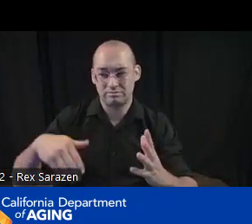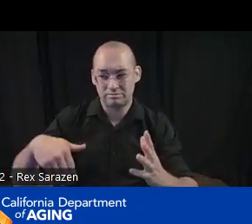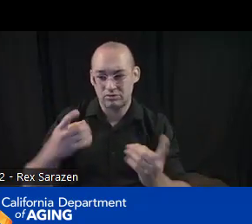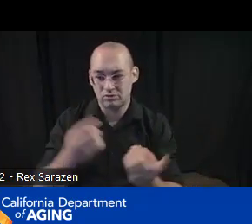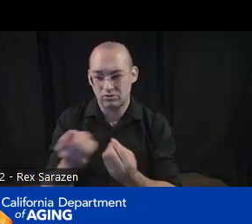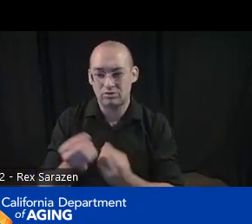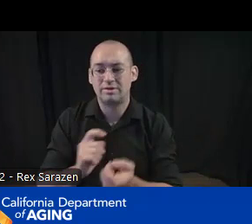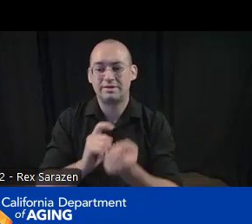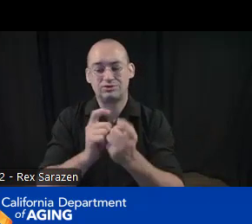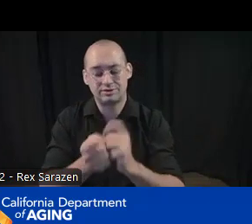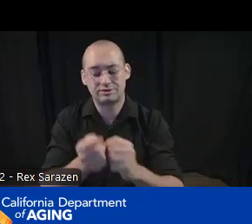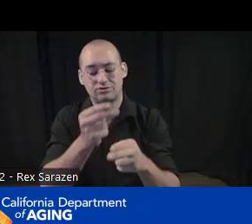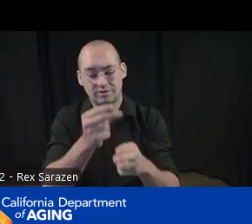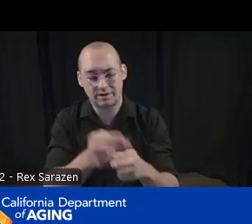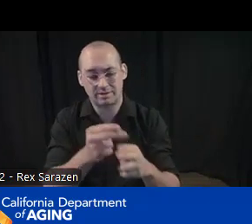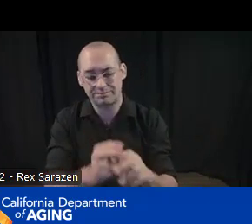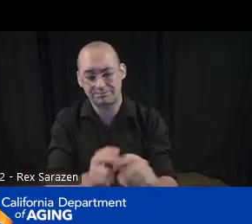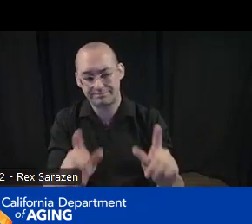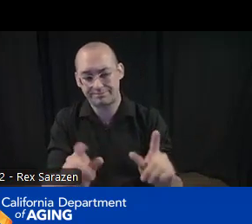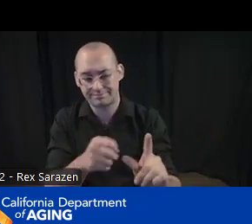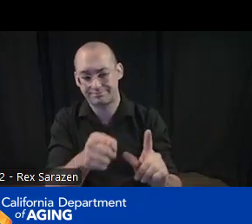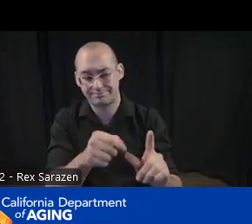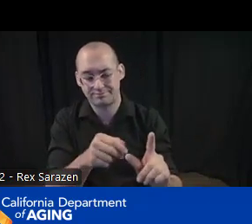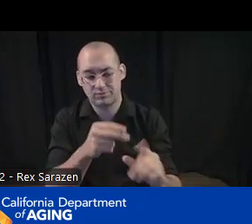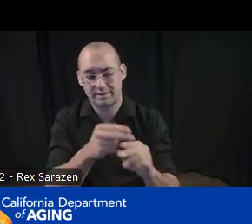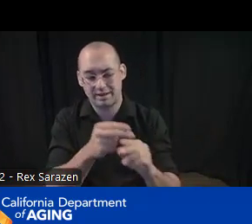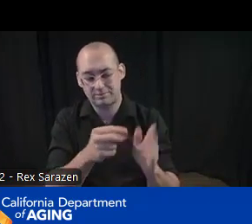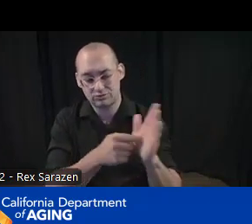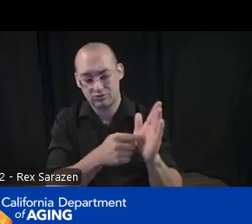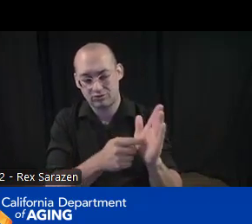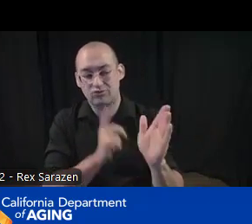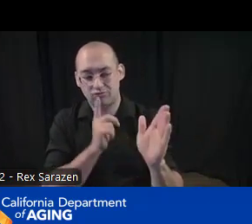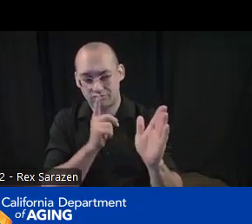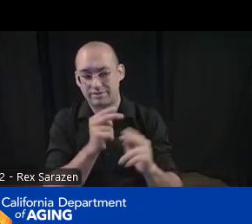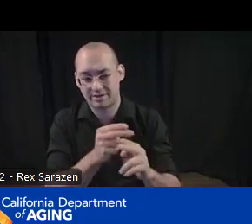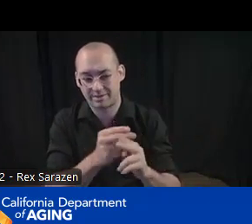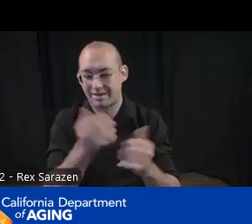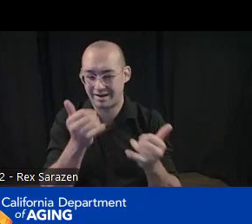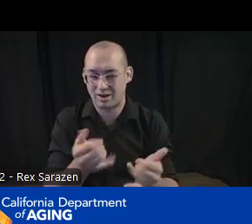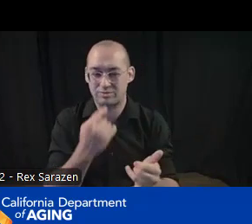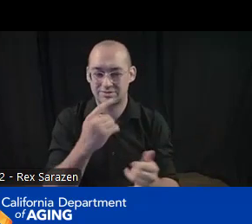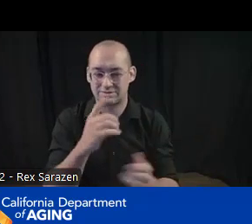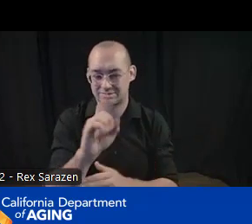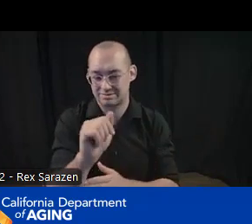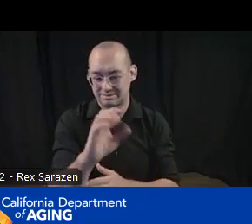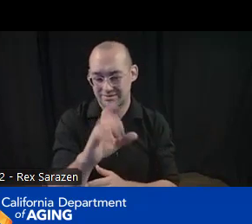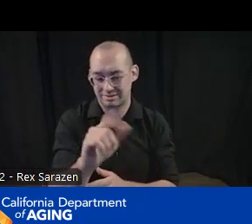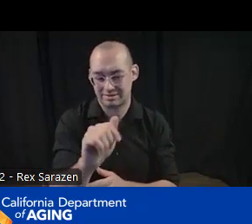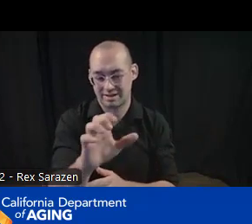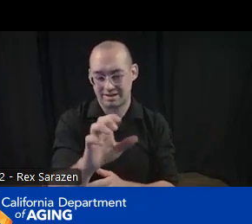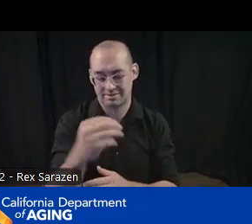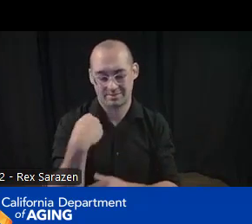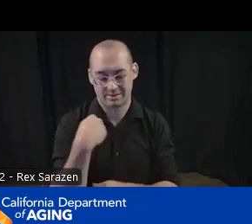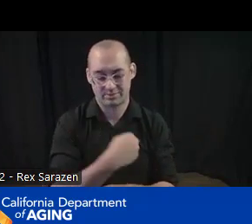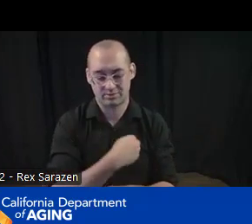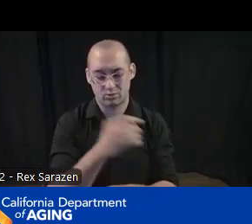change your name display to your name. Right now it says DACLAC member or guest. And